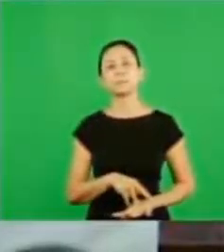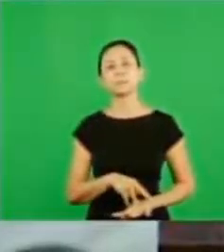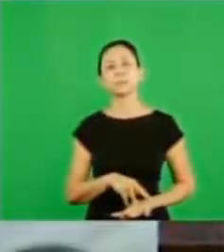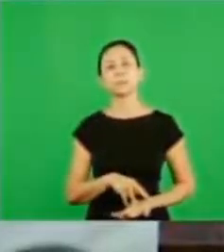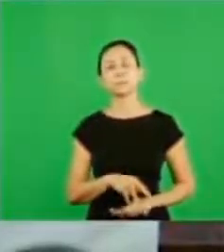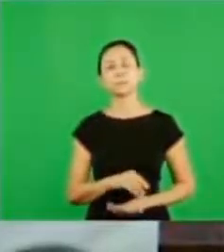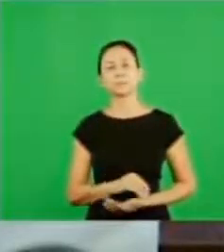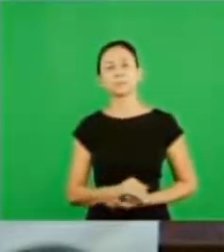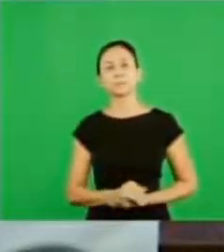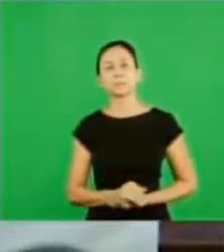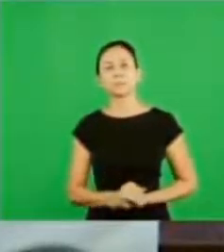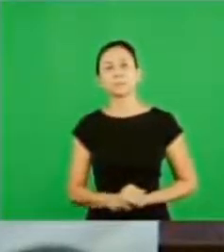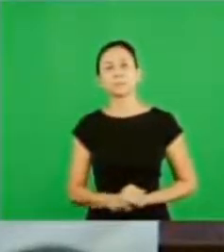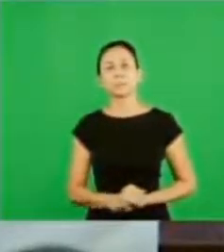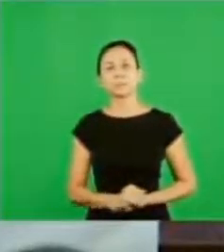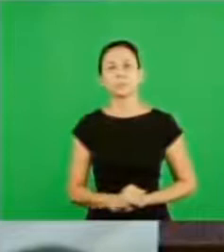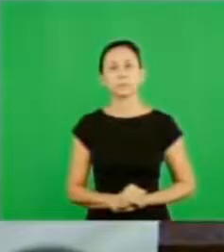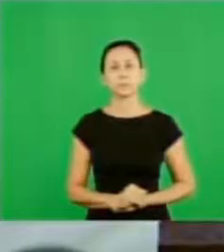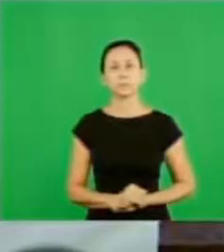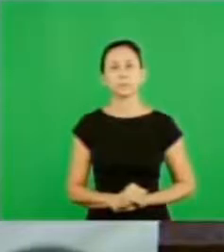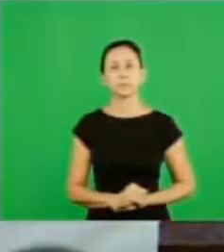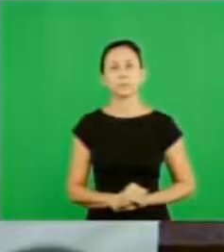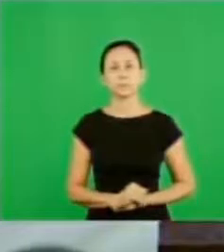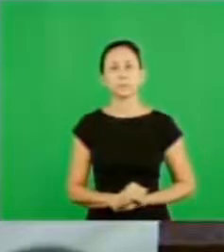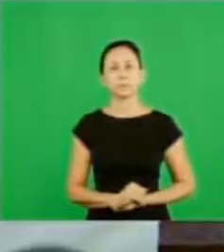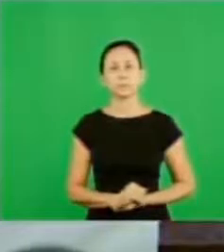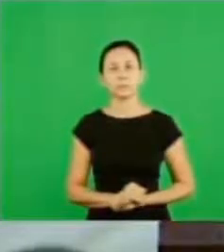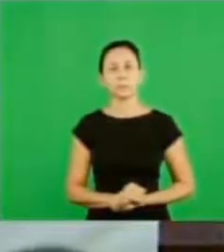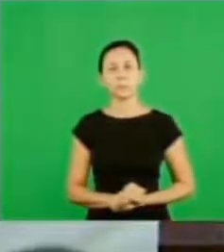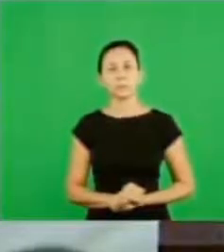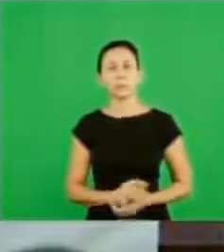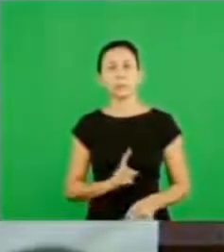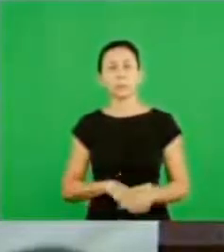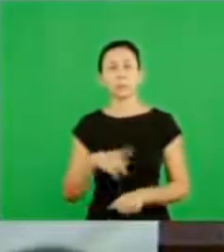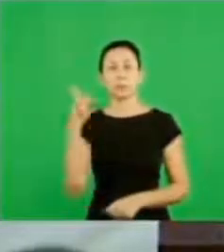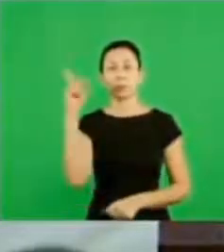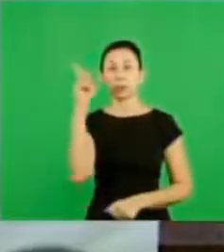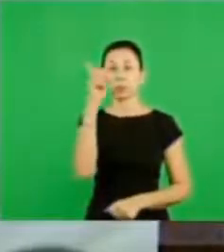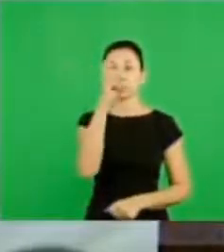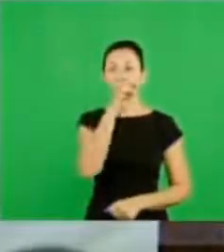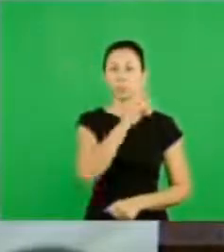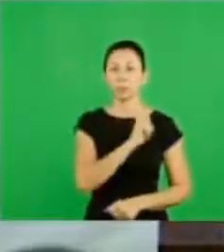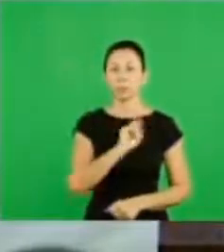what occurred actually was